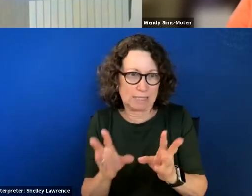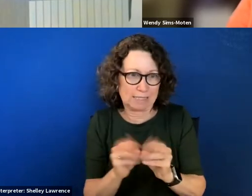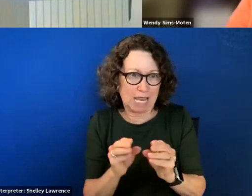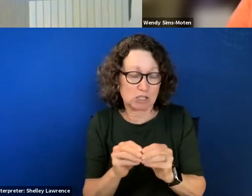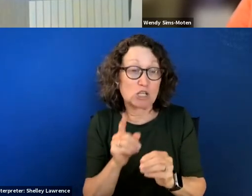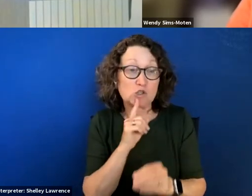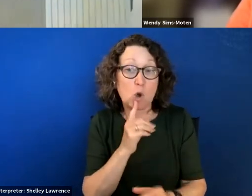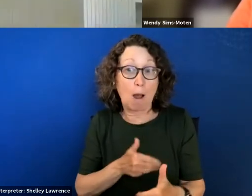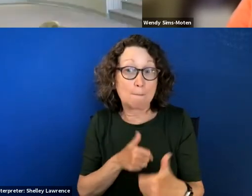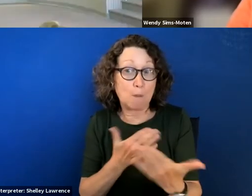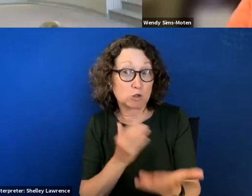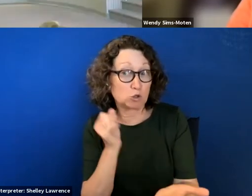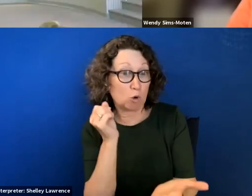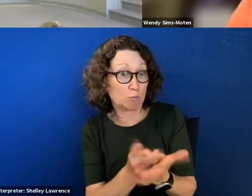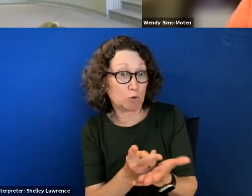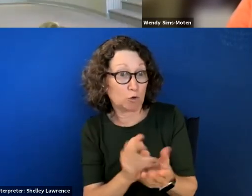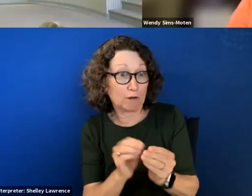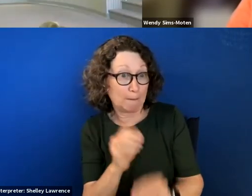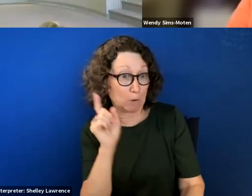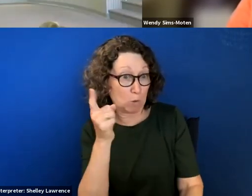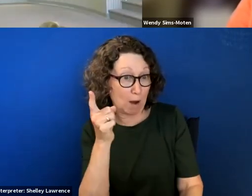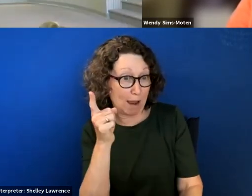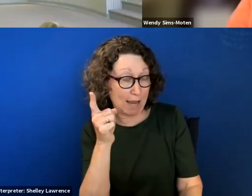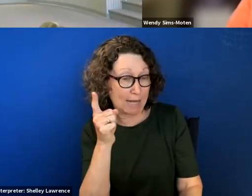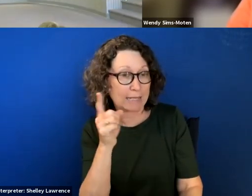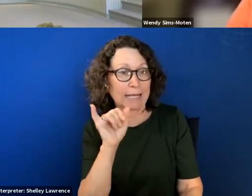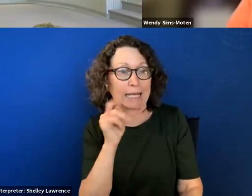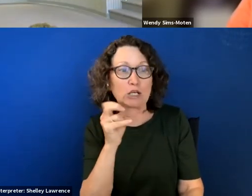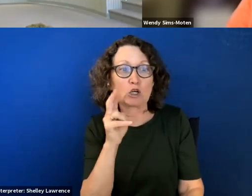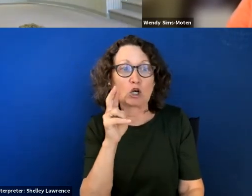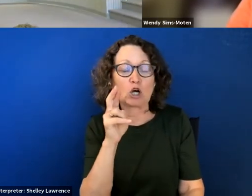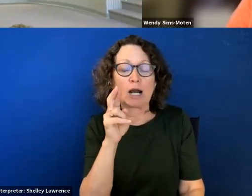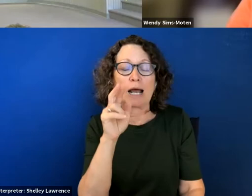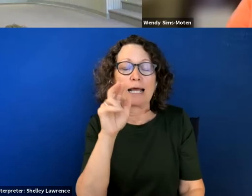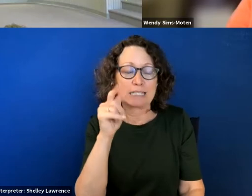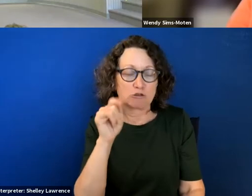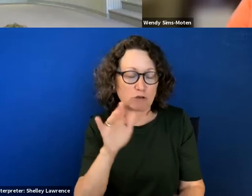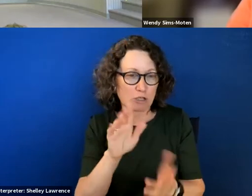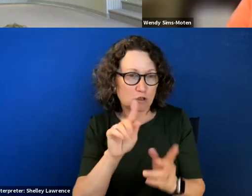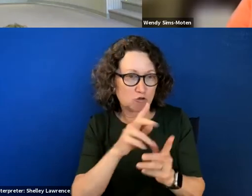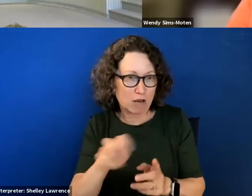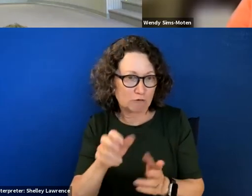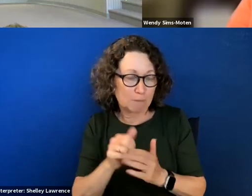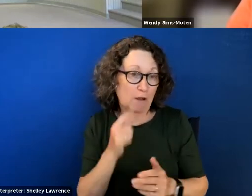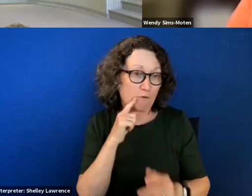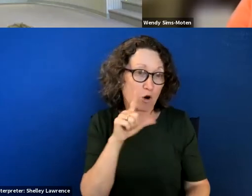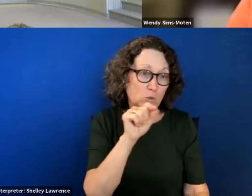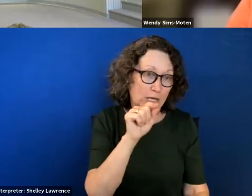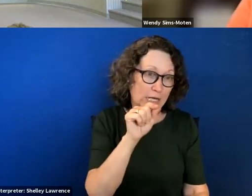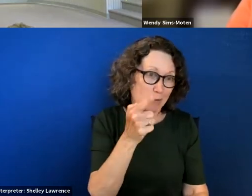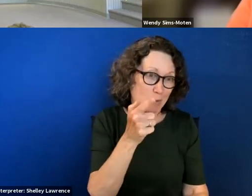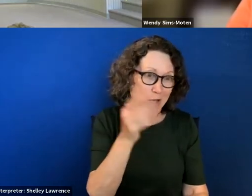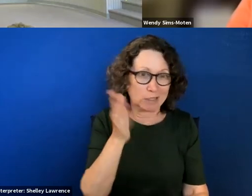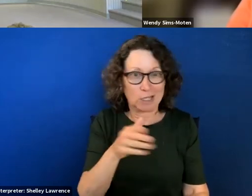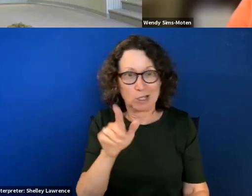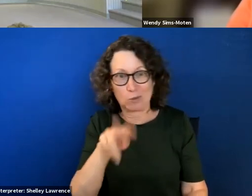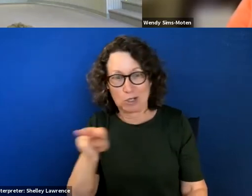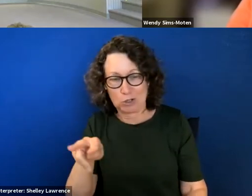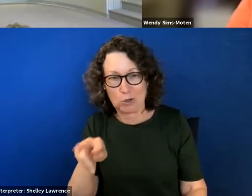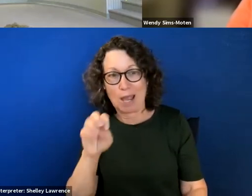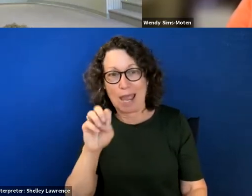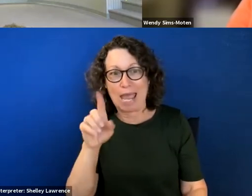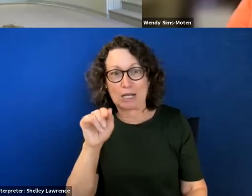have a motion to approve item number 1, inter-district transfer appeal for 21-22 school year, ed